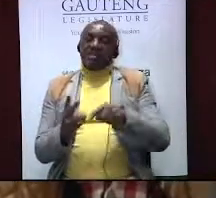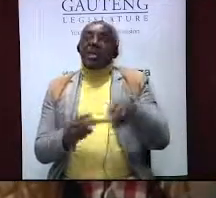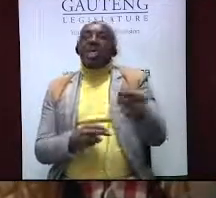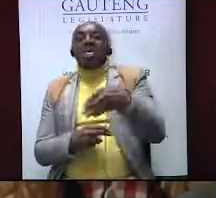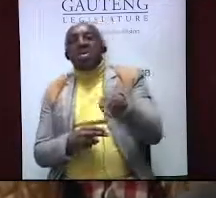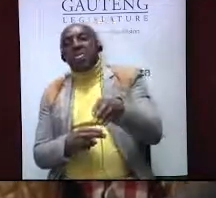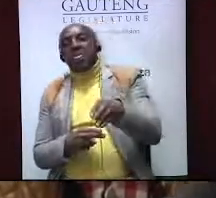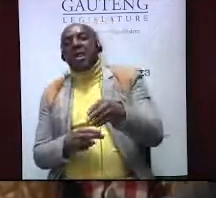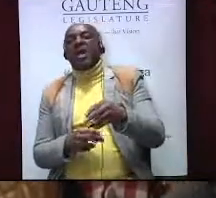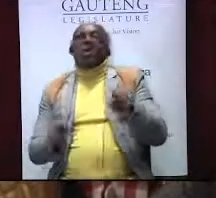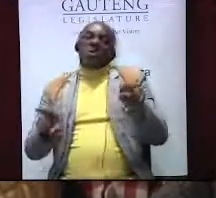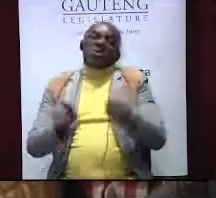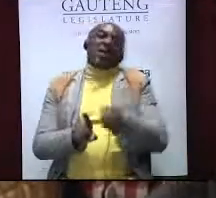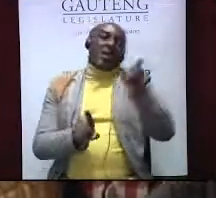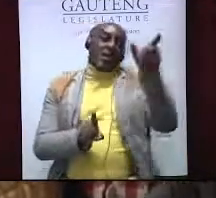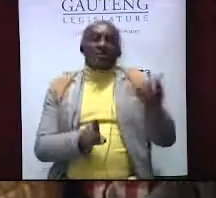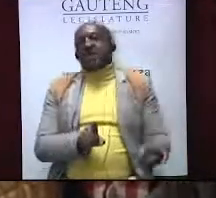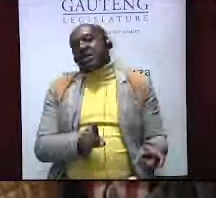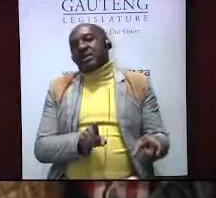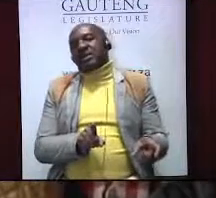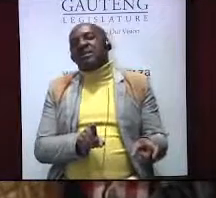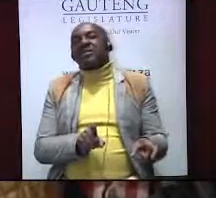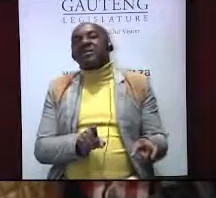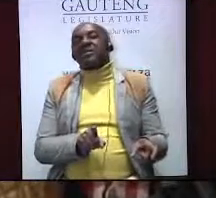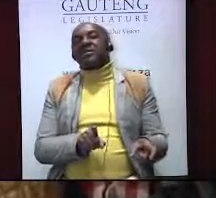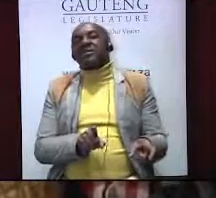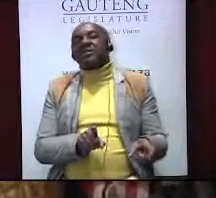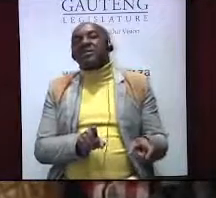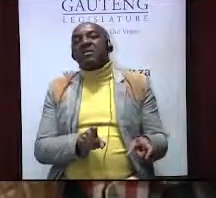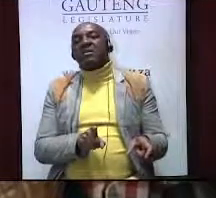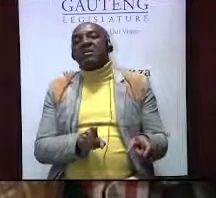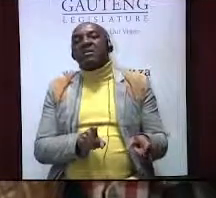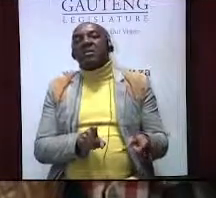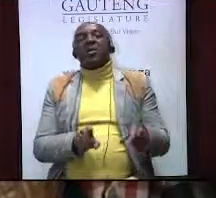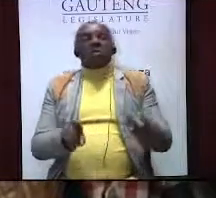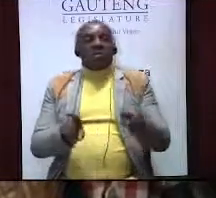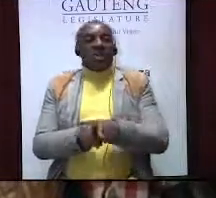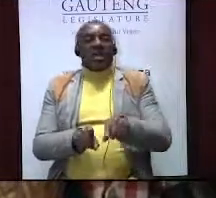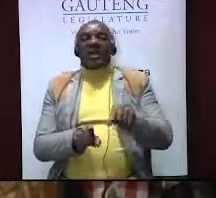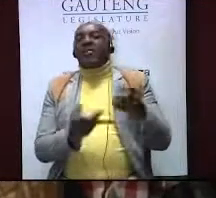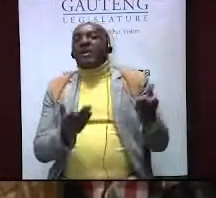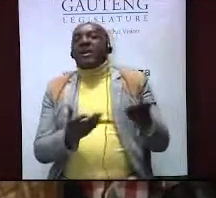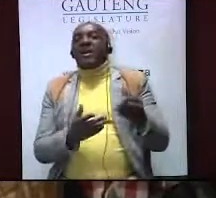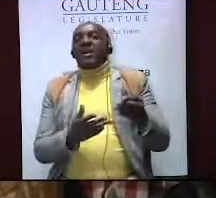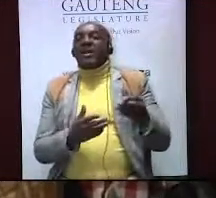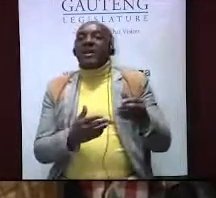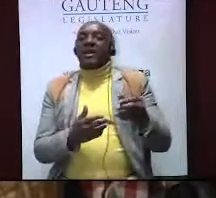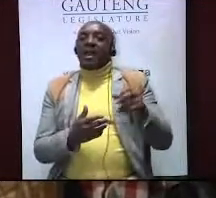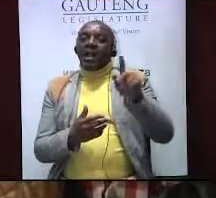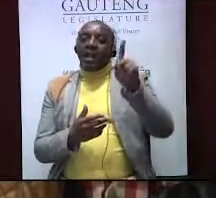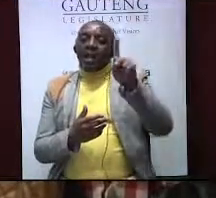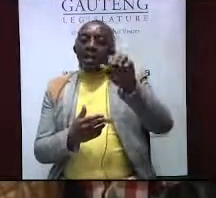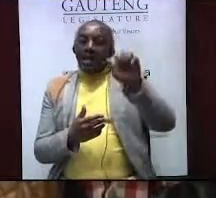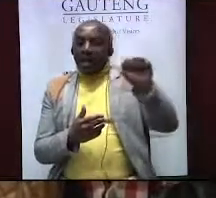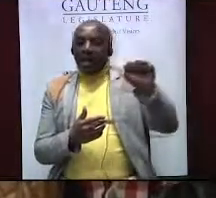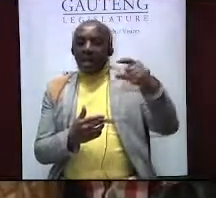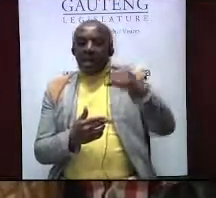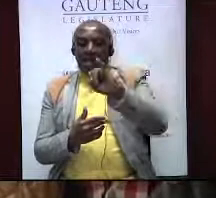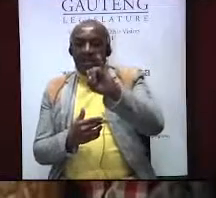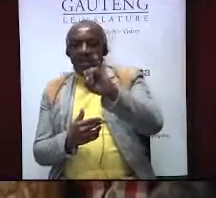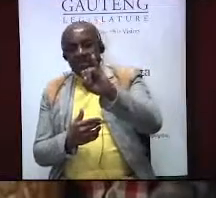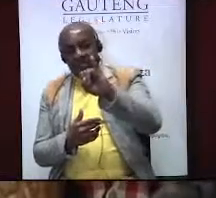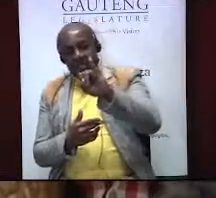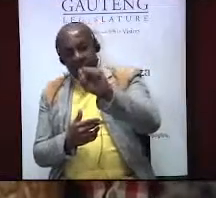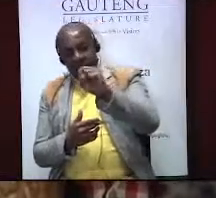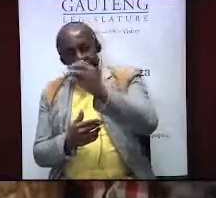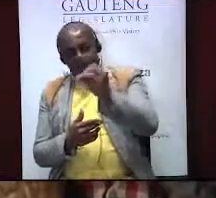mo kagiso mo Westrand mare a sena an effect e kalo-kalo mare ene o teng e ntse